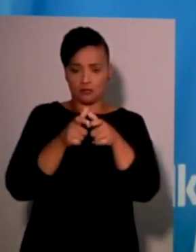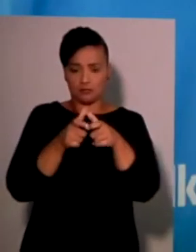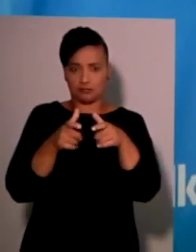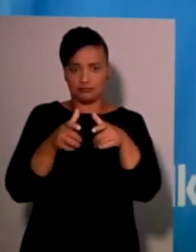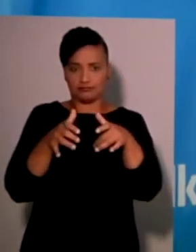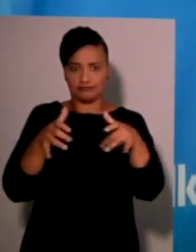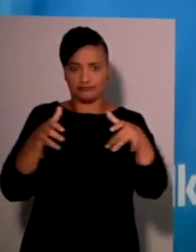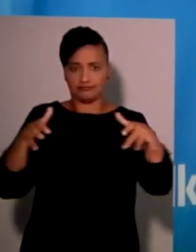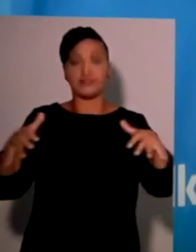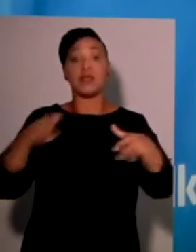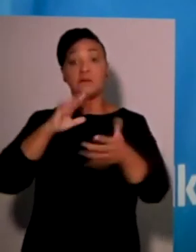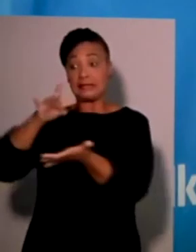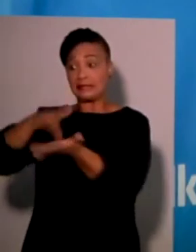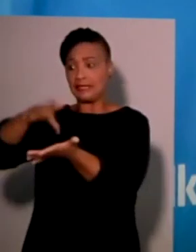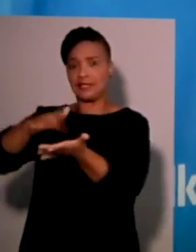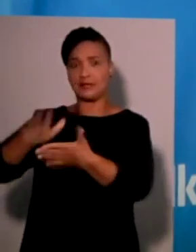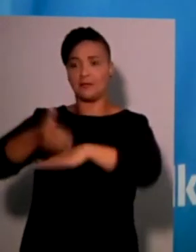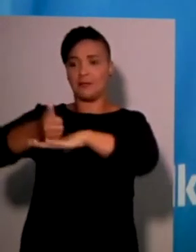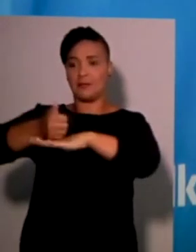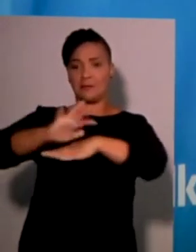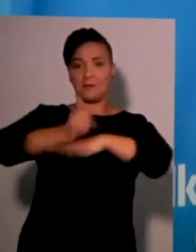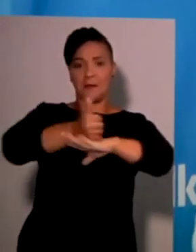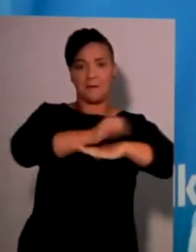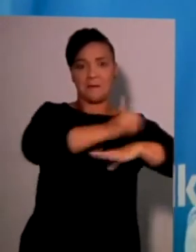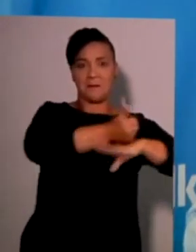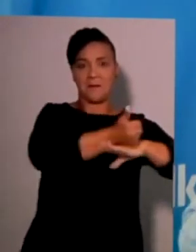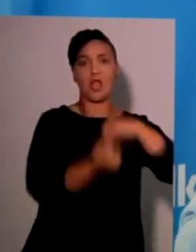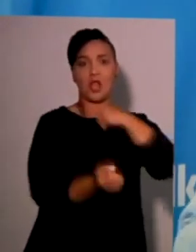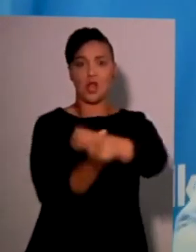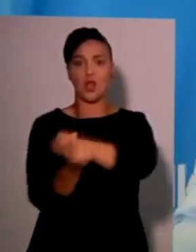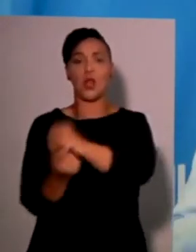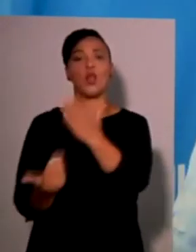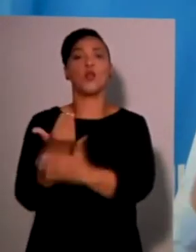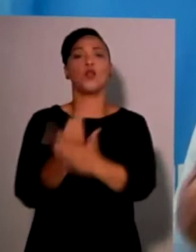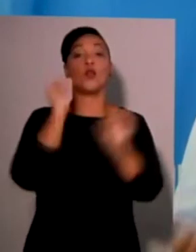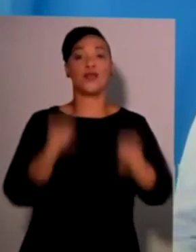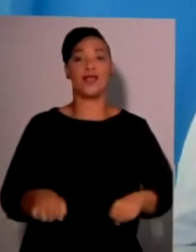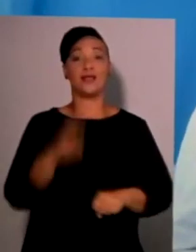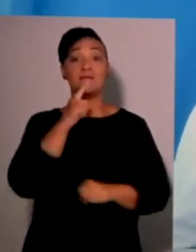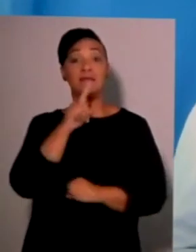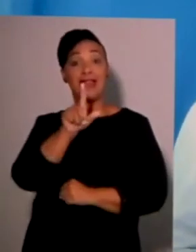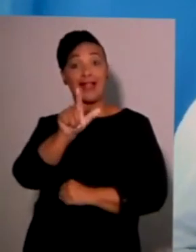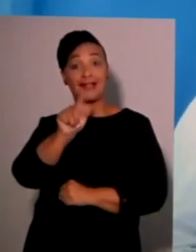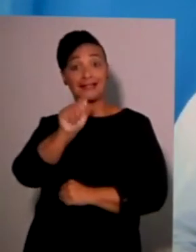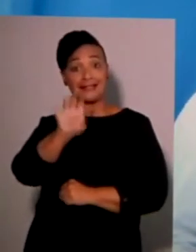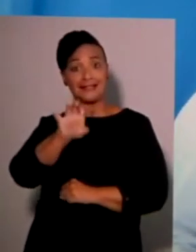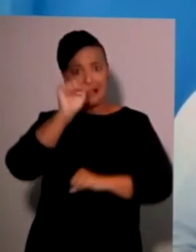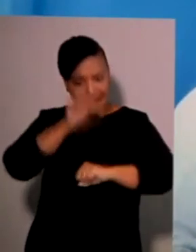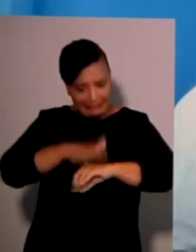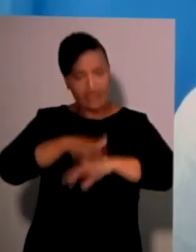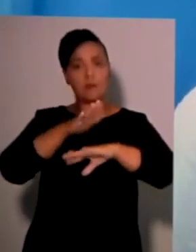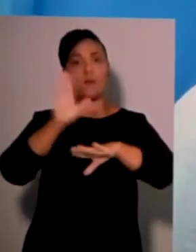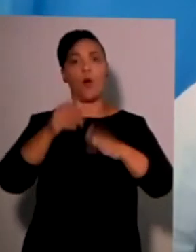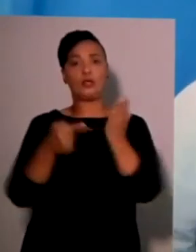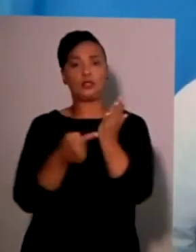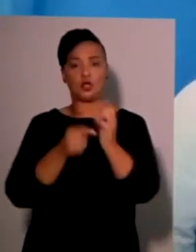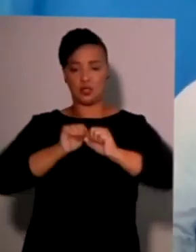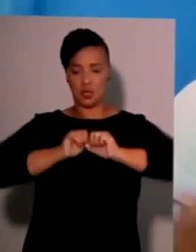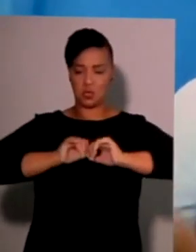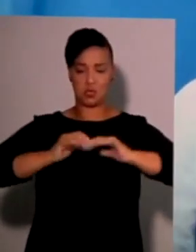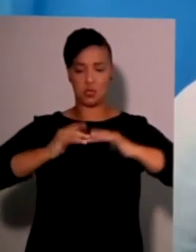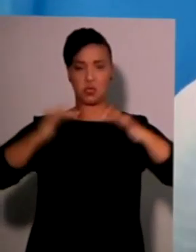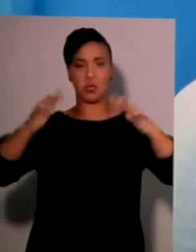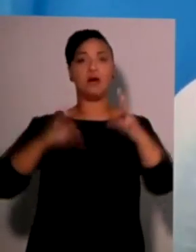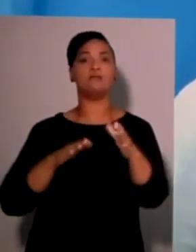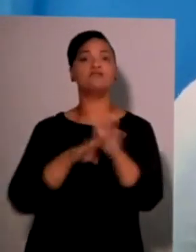new sites, and therefore increasing the number of LTE and LTE advanced technology in the network.